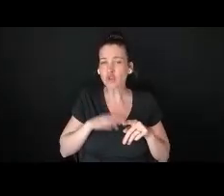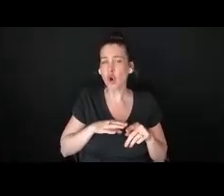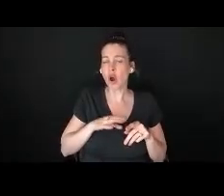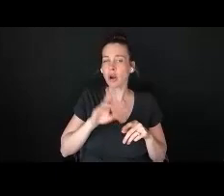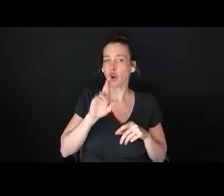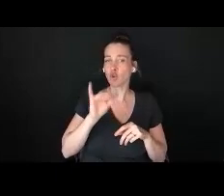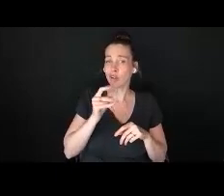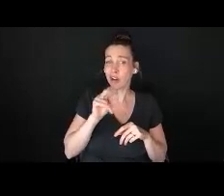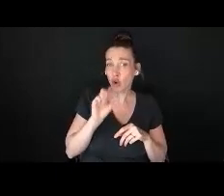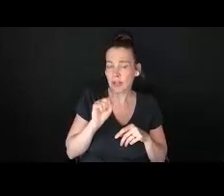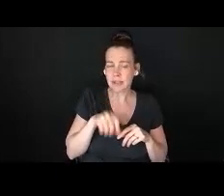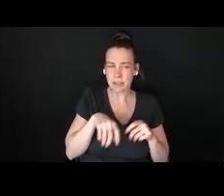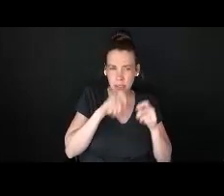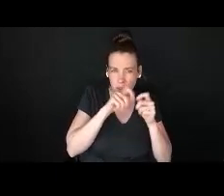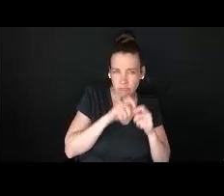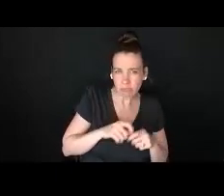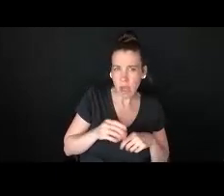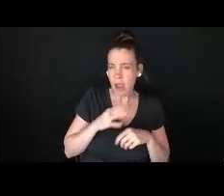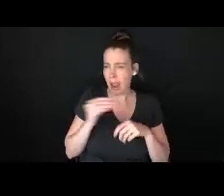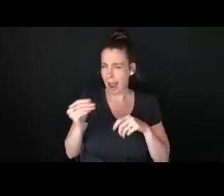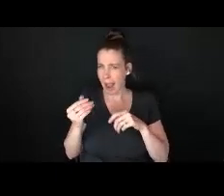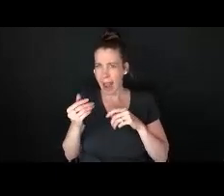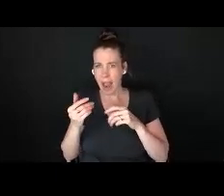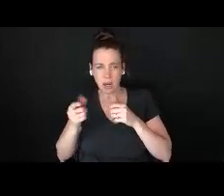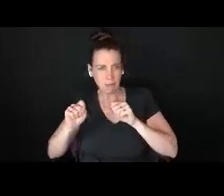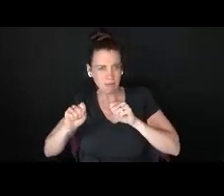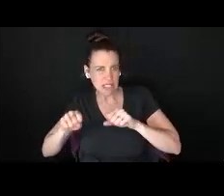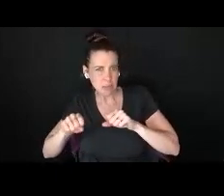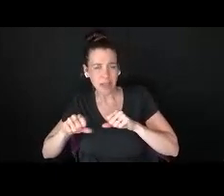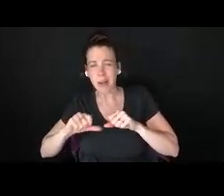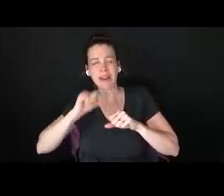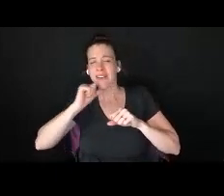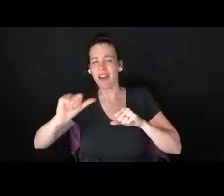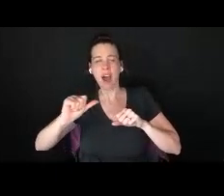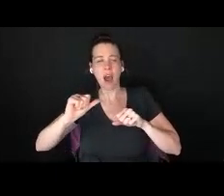not to nitpick on technical minutiae. And of course, where that line